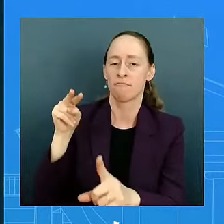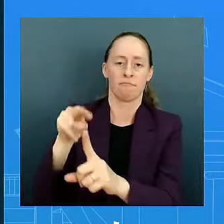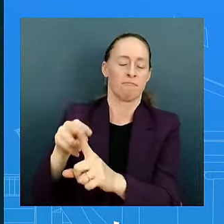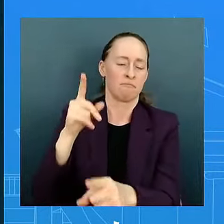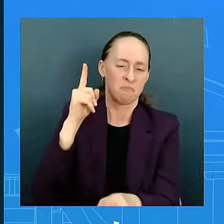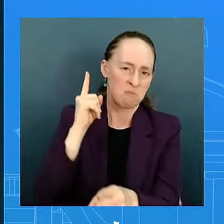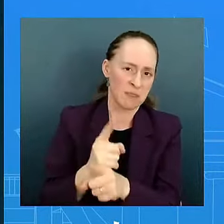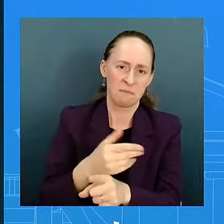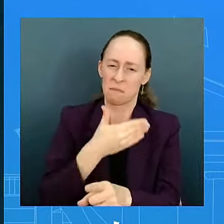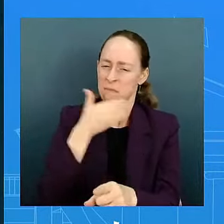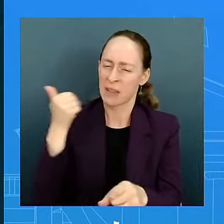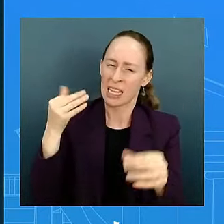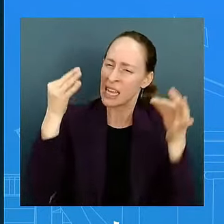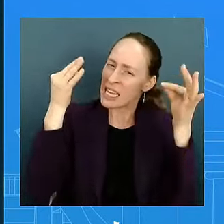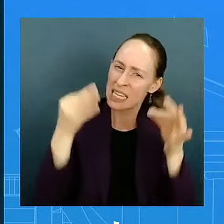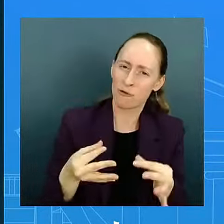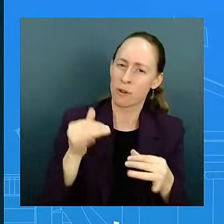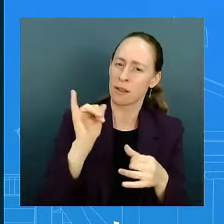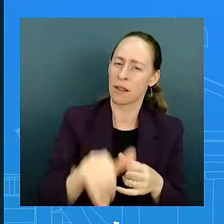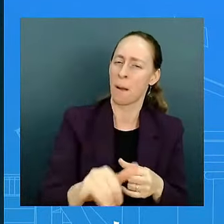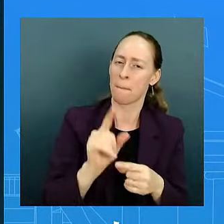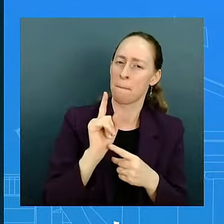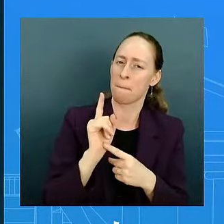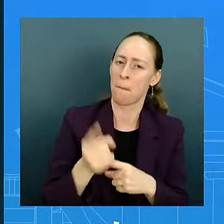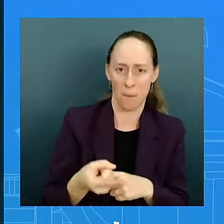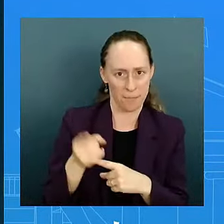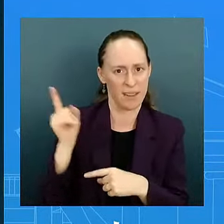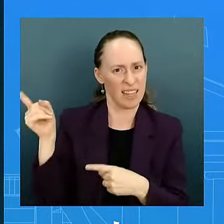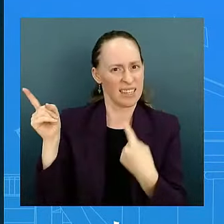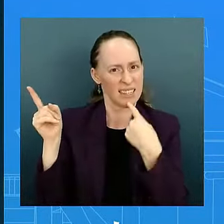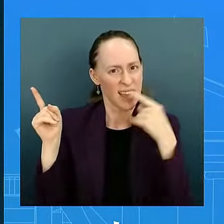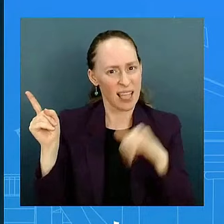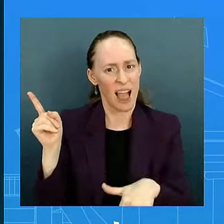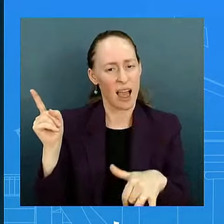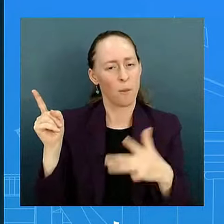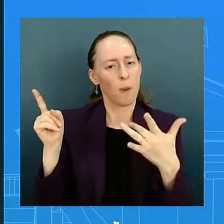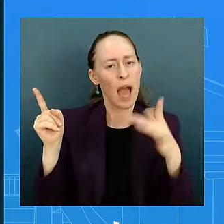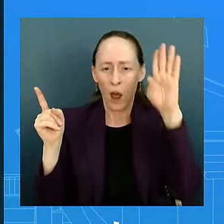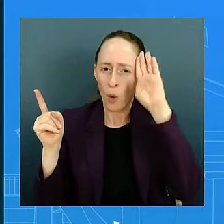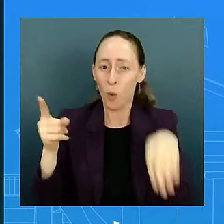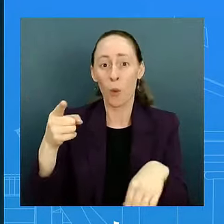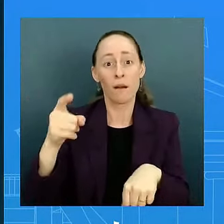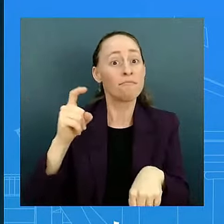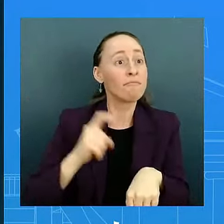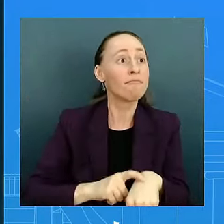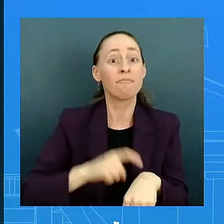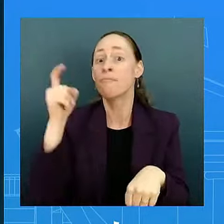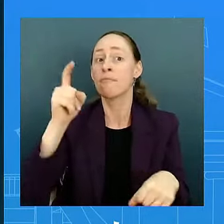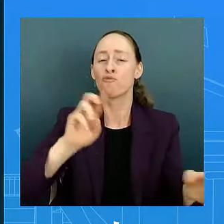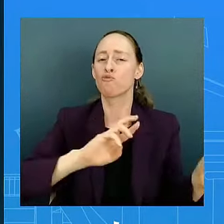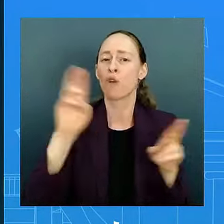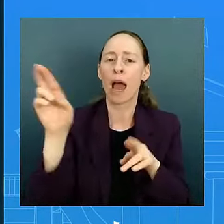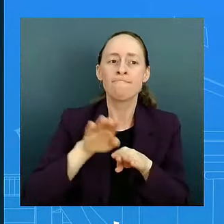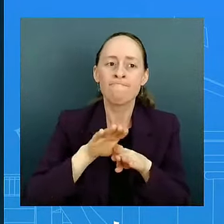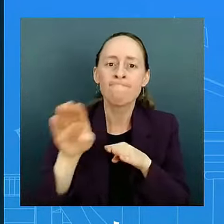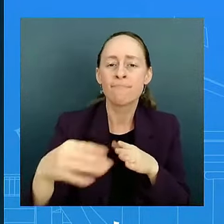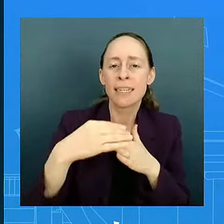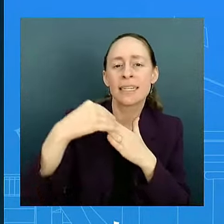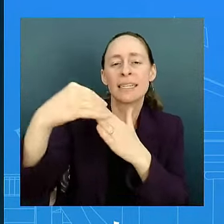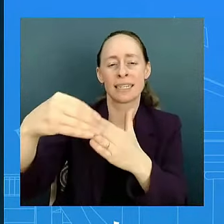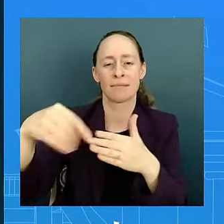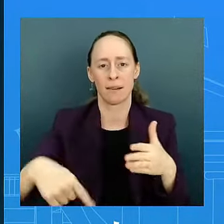made because he knew that she would be ready to lead on day one, and has been a critical partner with him in the last